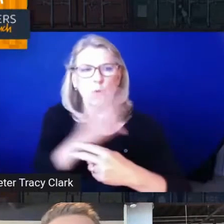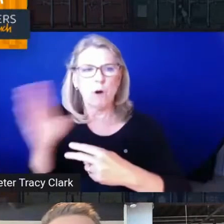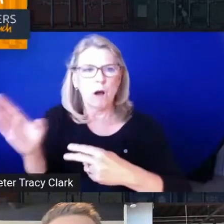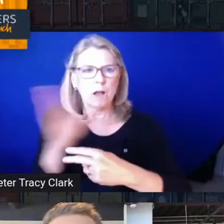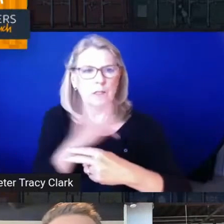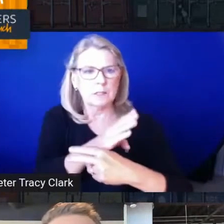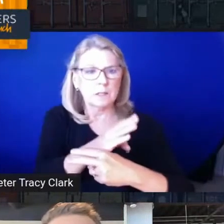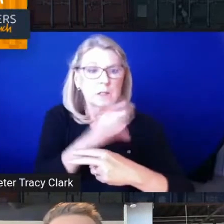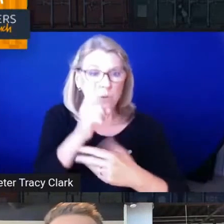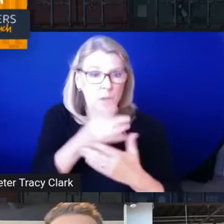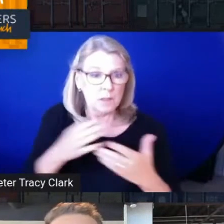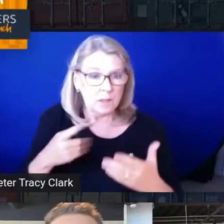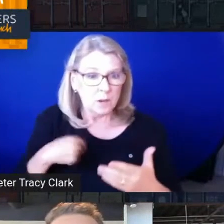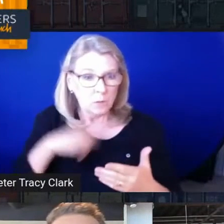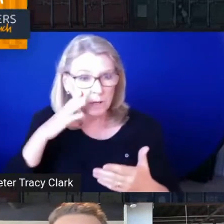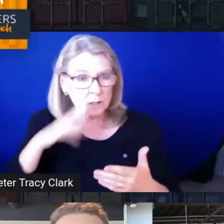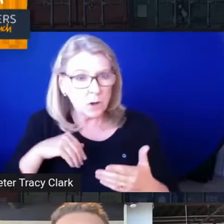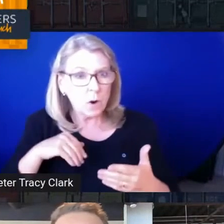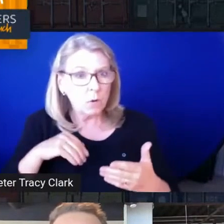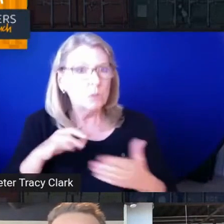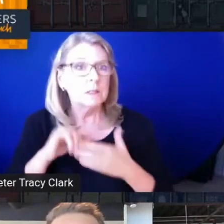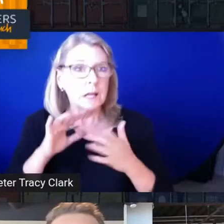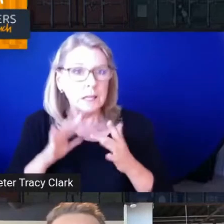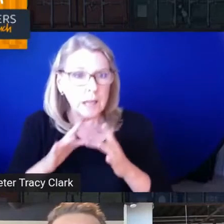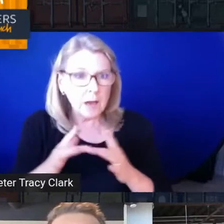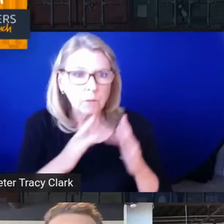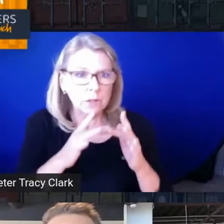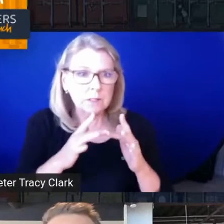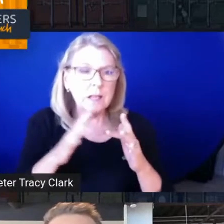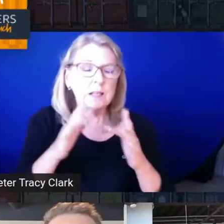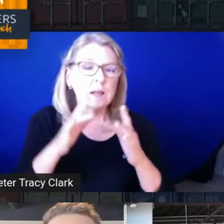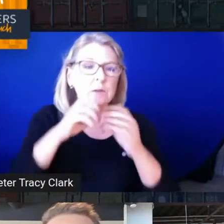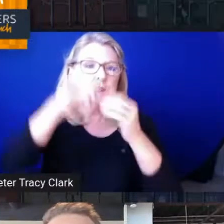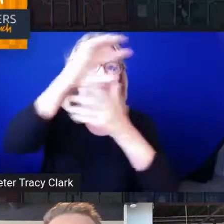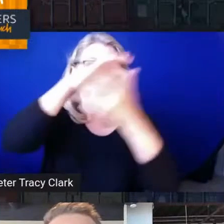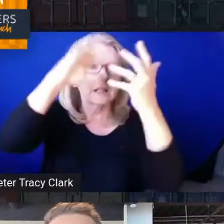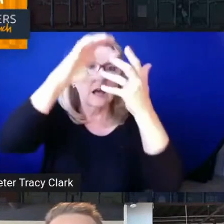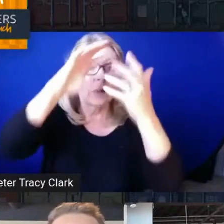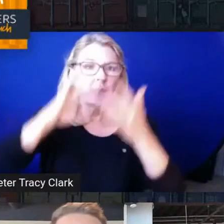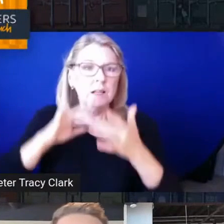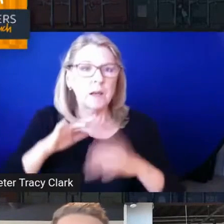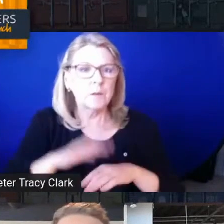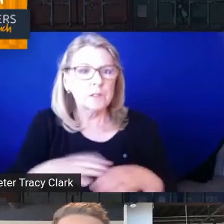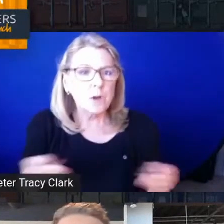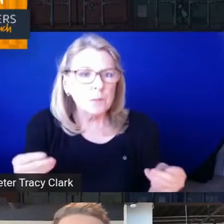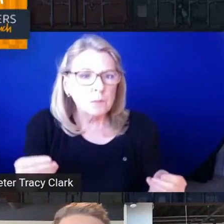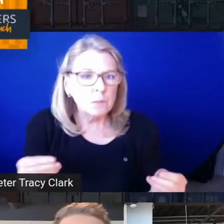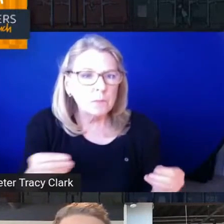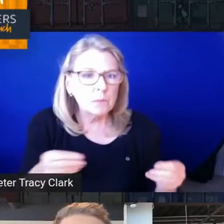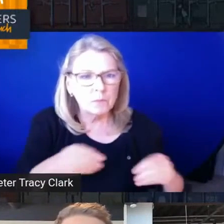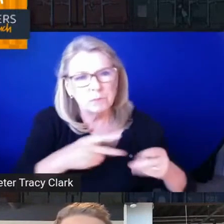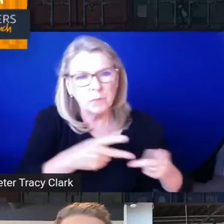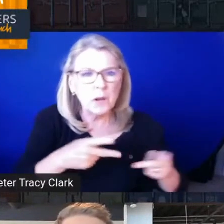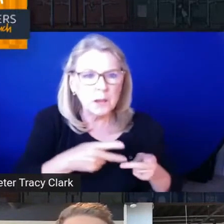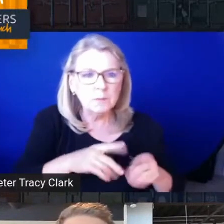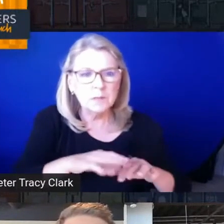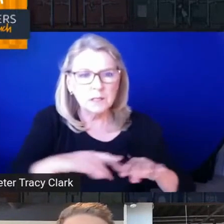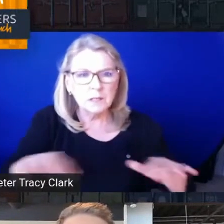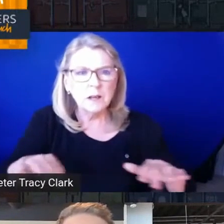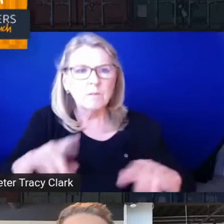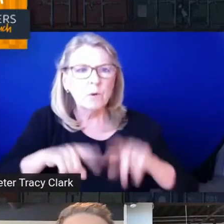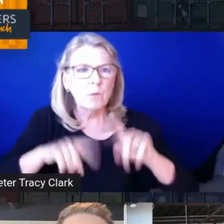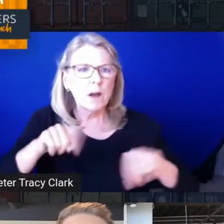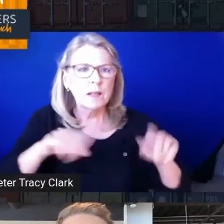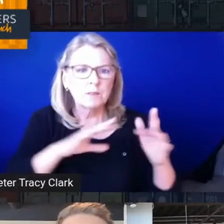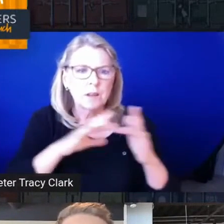whatnot is networks and clouds versus networks on-prem versus mobile networks and telco. It's like, it's all very, very different and often somewhat a little bit